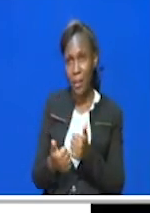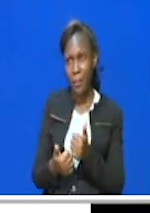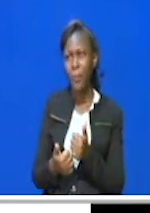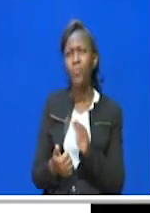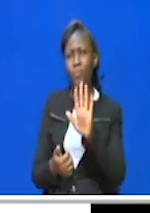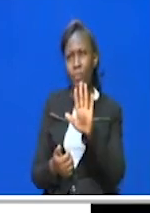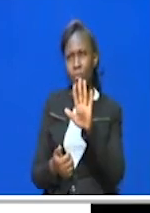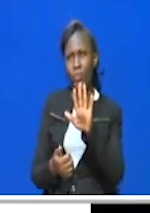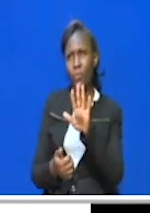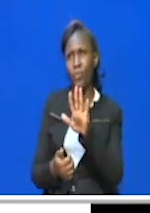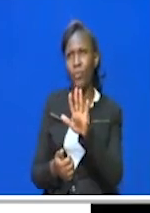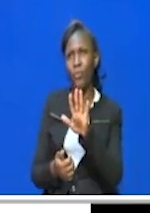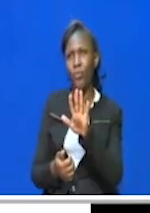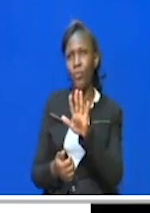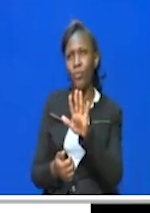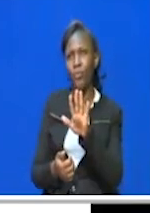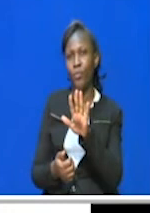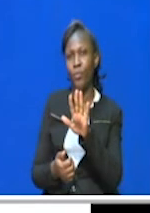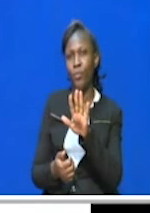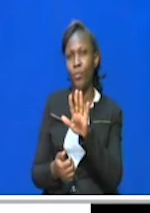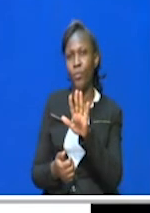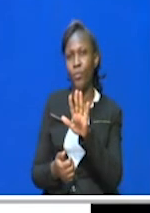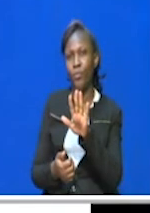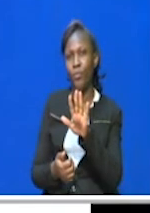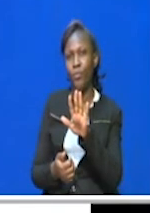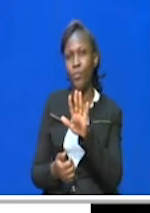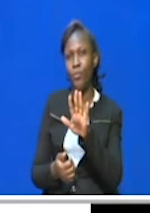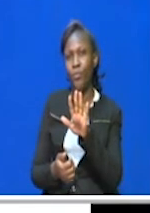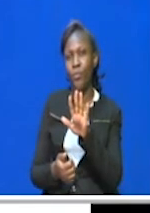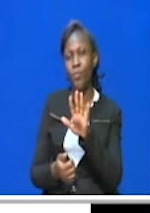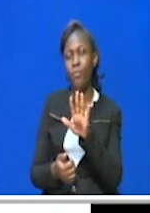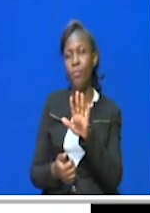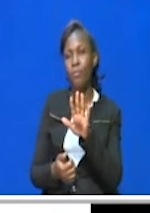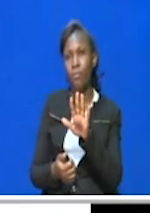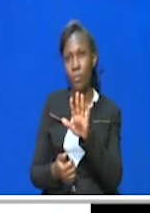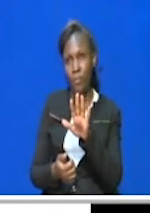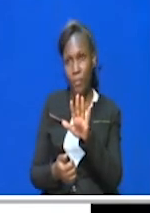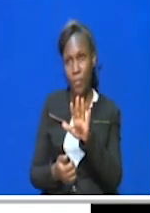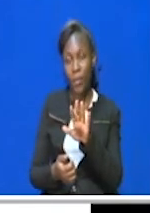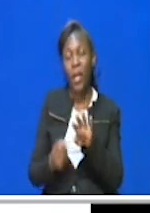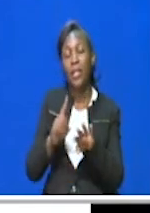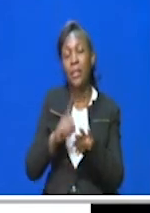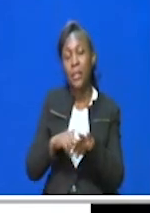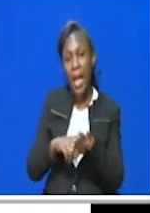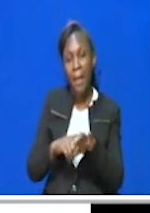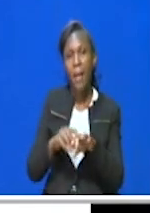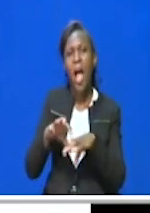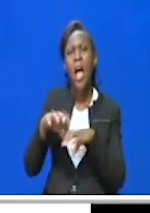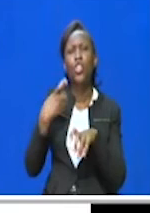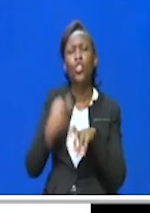solid or you cool a solid, we have some changes that occurs. Number